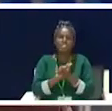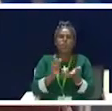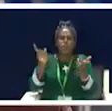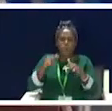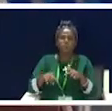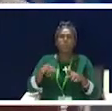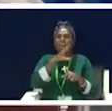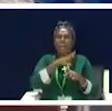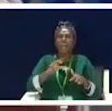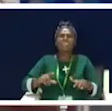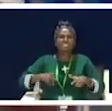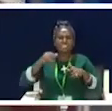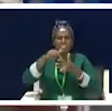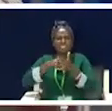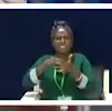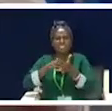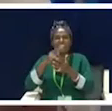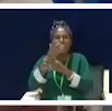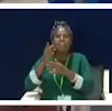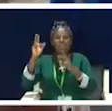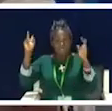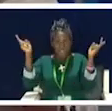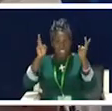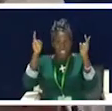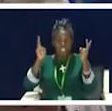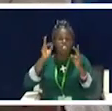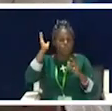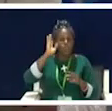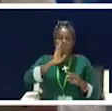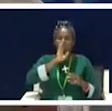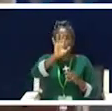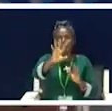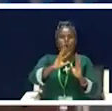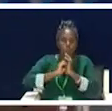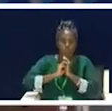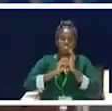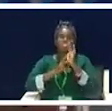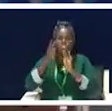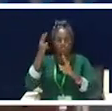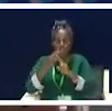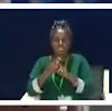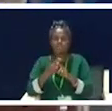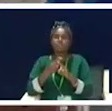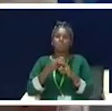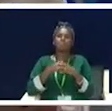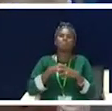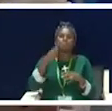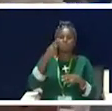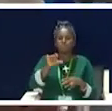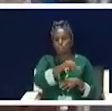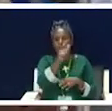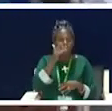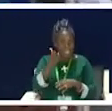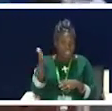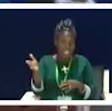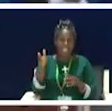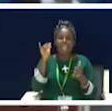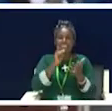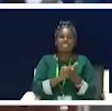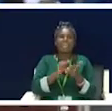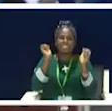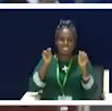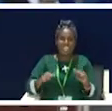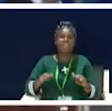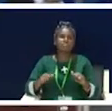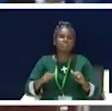hand. Victory will become your home. In the mighty name of Jesus. The only thing that can shorten his